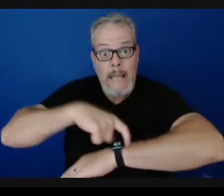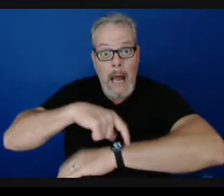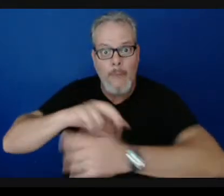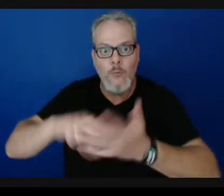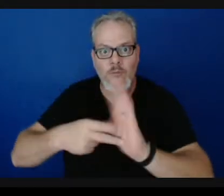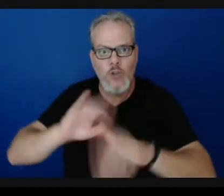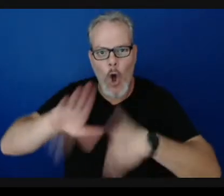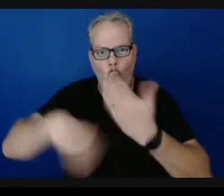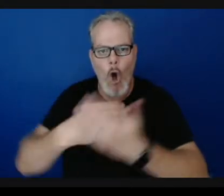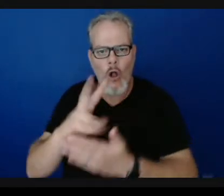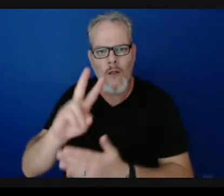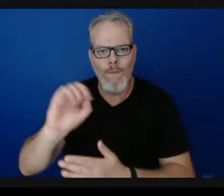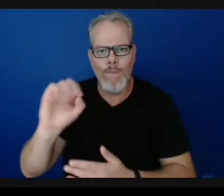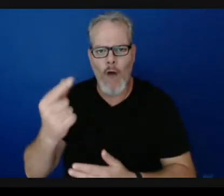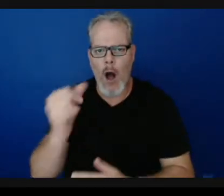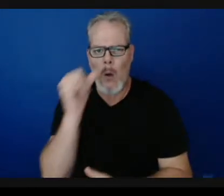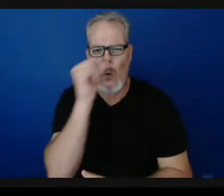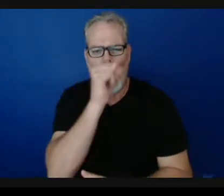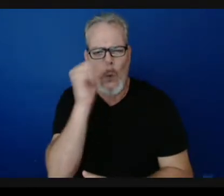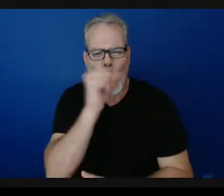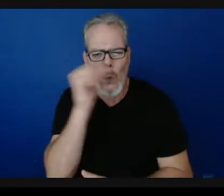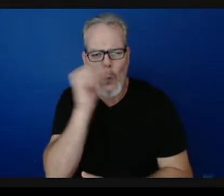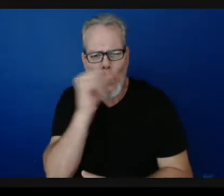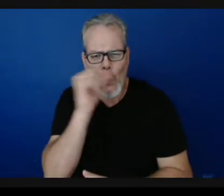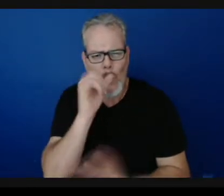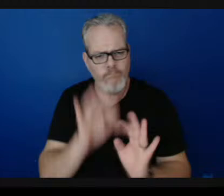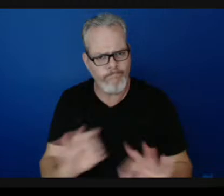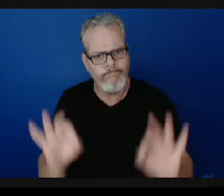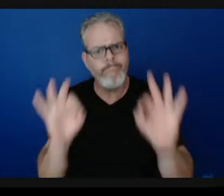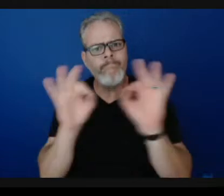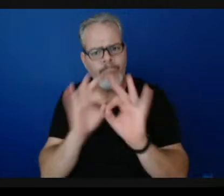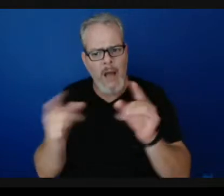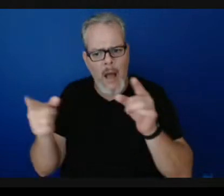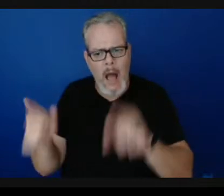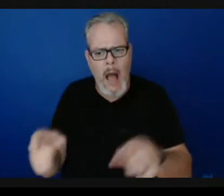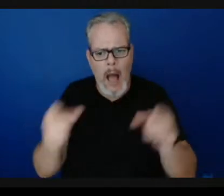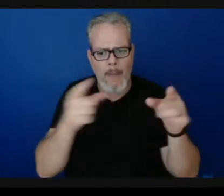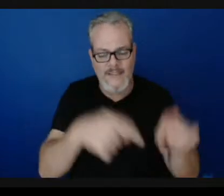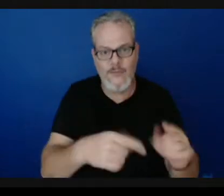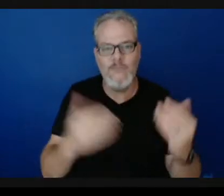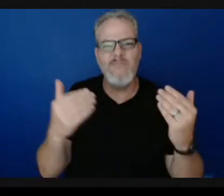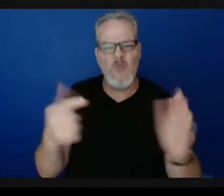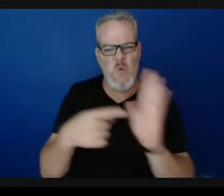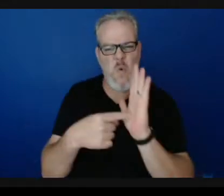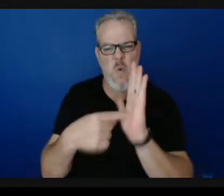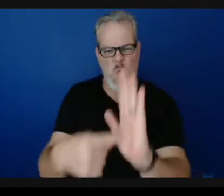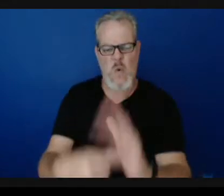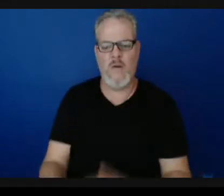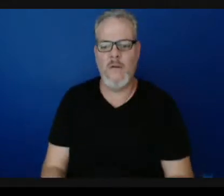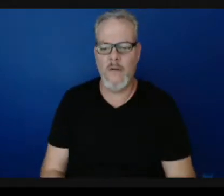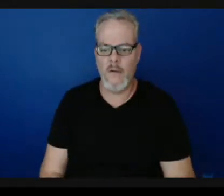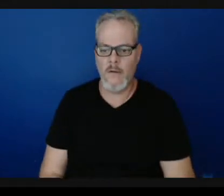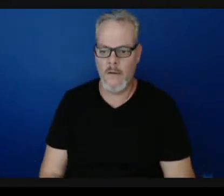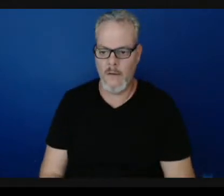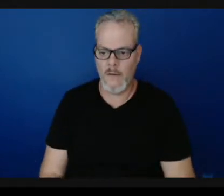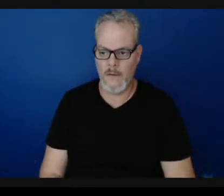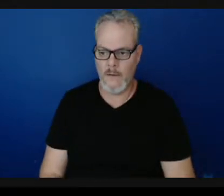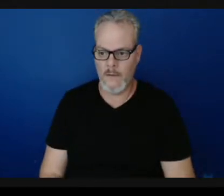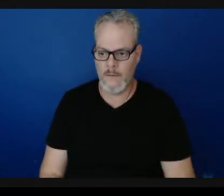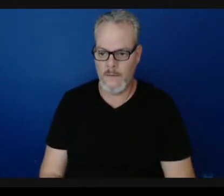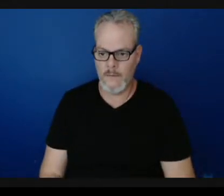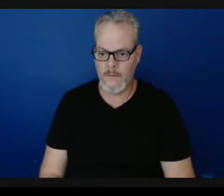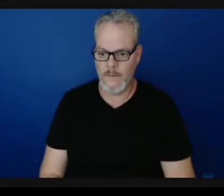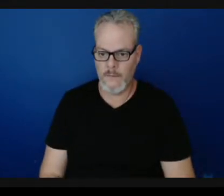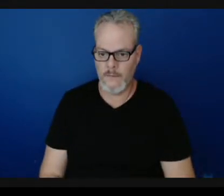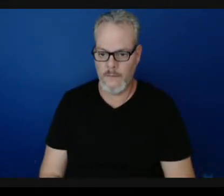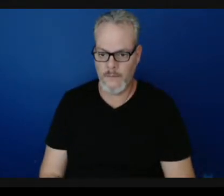one of the most significant happenings during this eruption. So I'm going to go ahead and start this off here. As